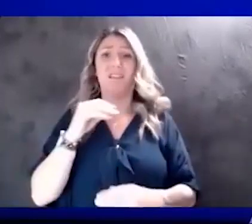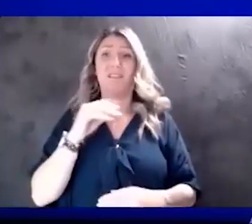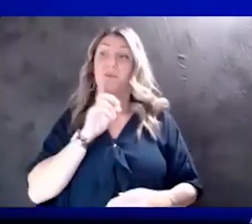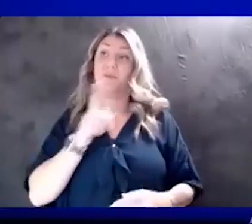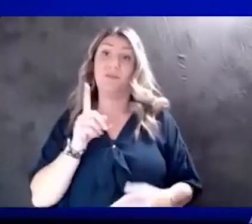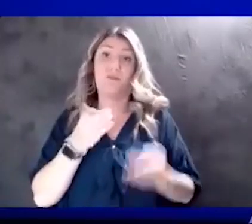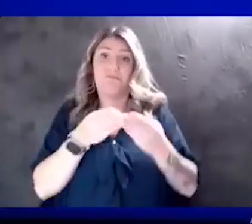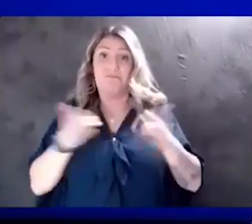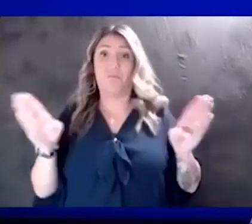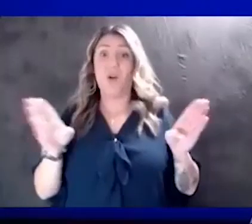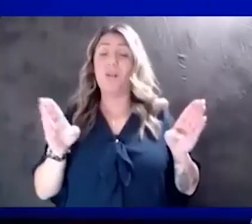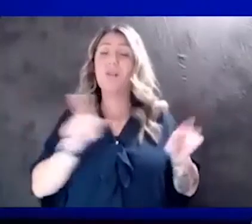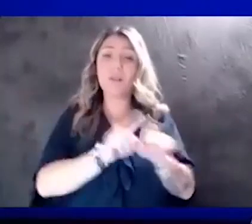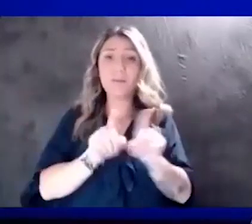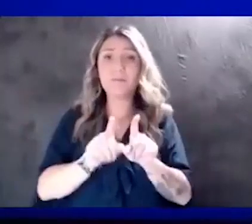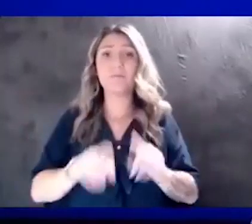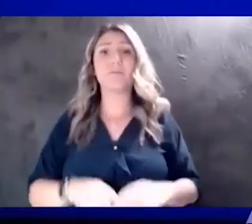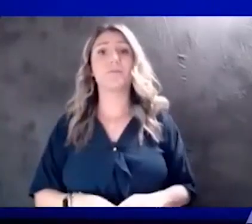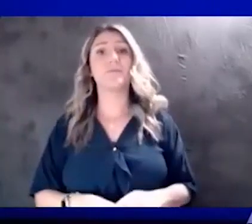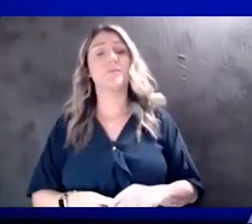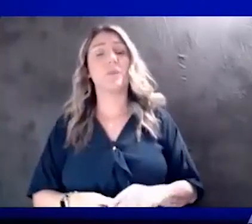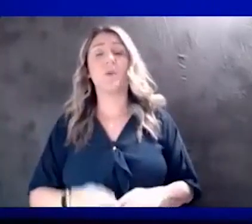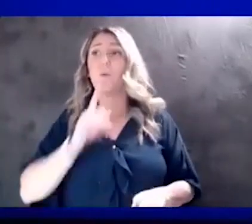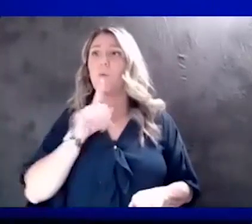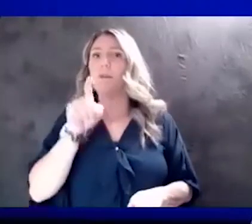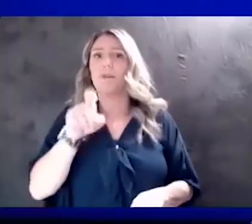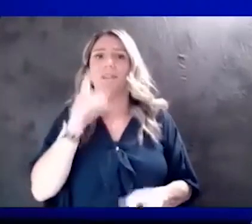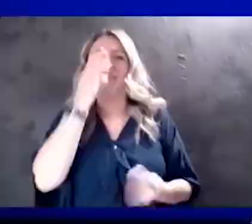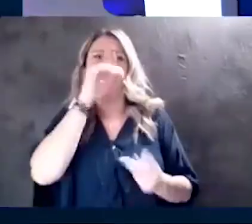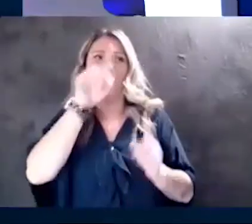as well. We really got to think about the whole community.